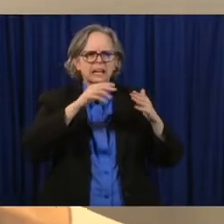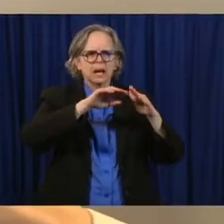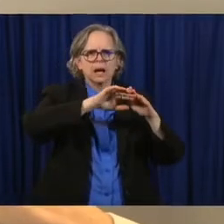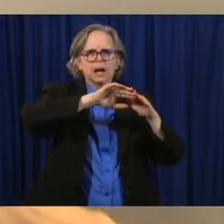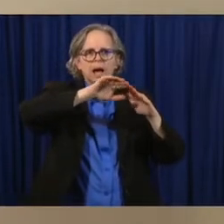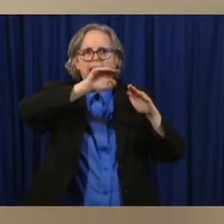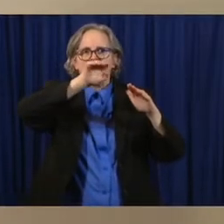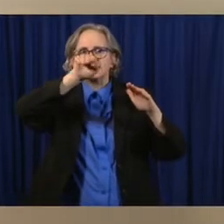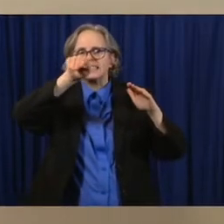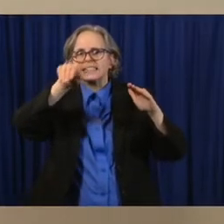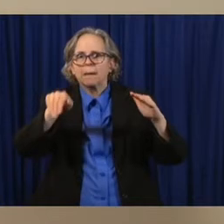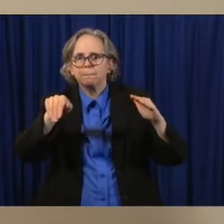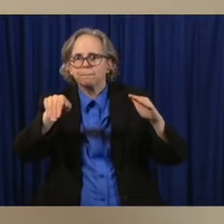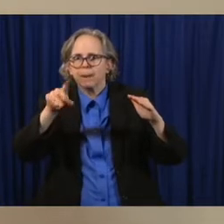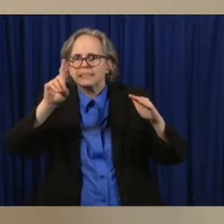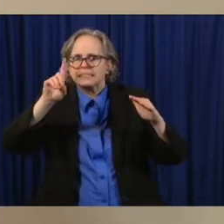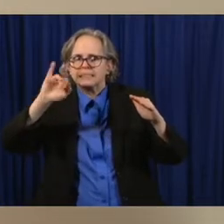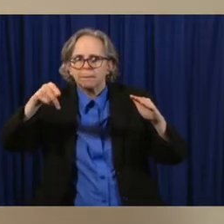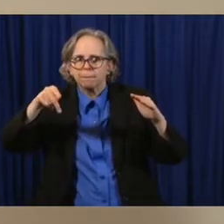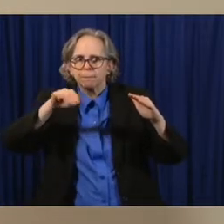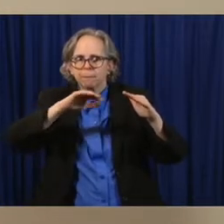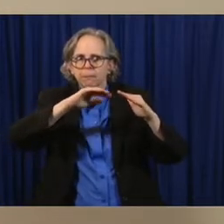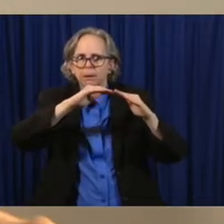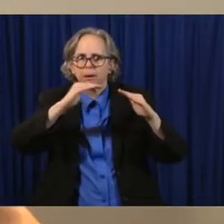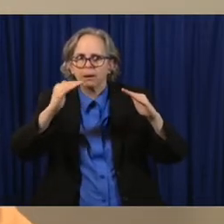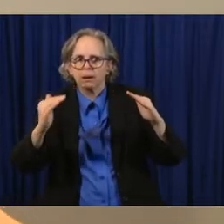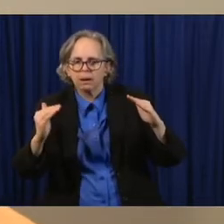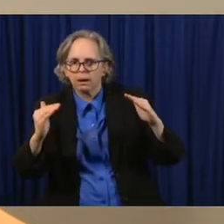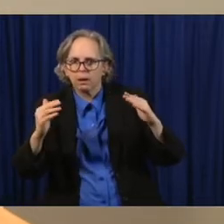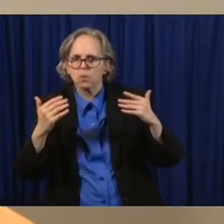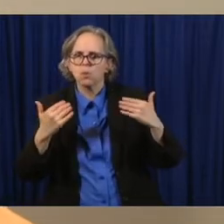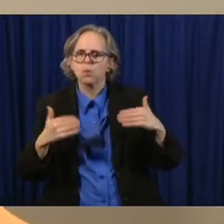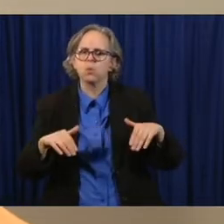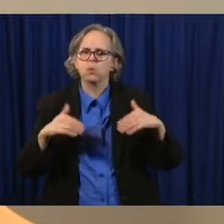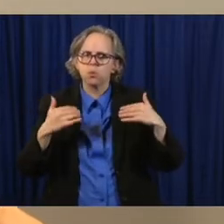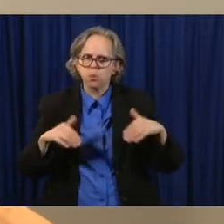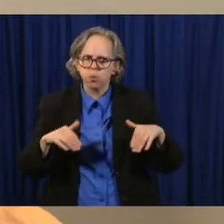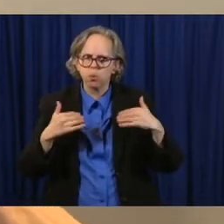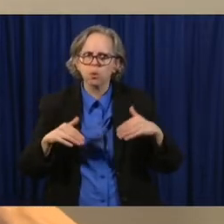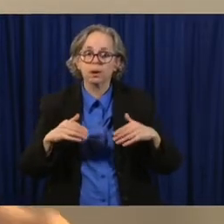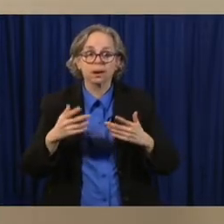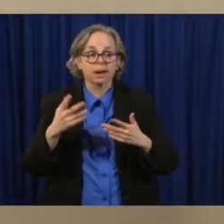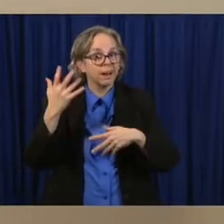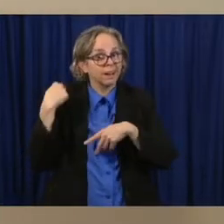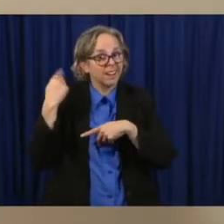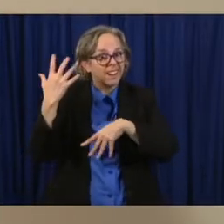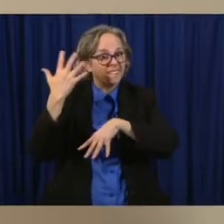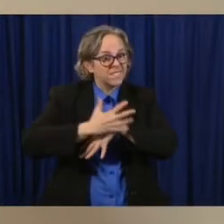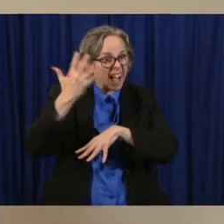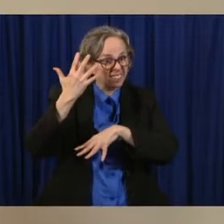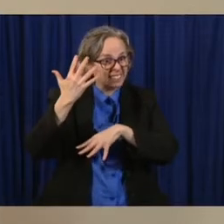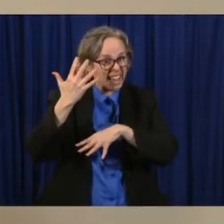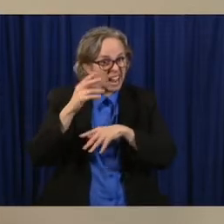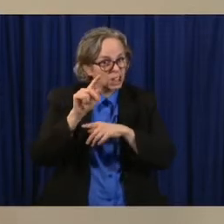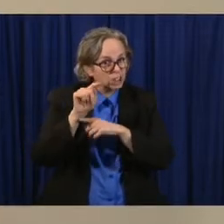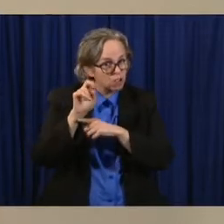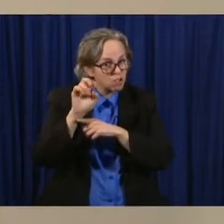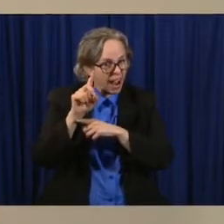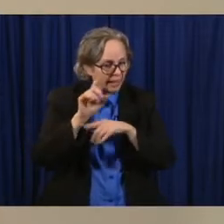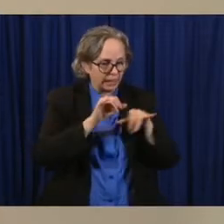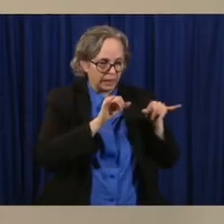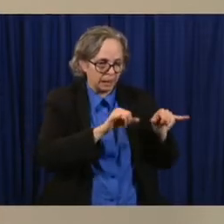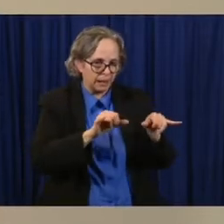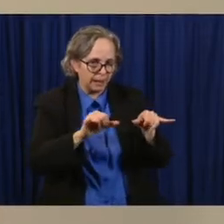392. Again, we're following our 5-day trend lines. Similarly, we've gone up a little bit on our deaths. We know that our